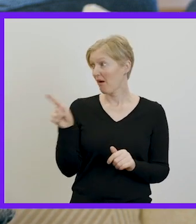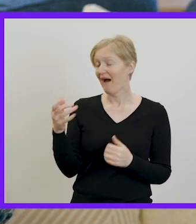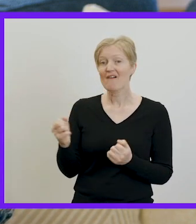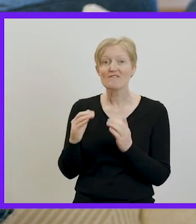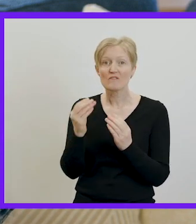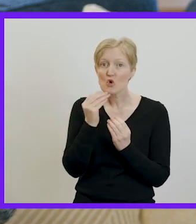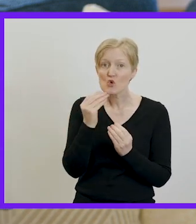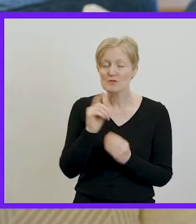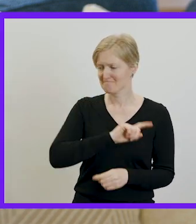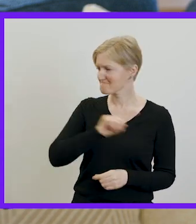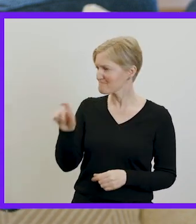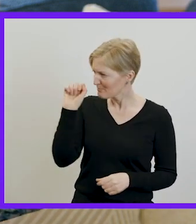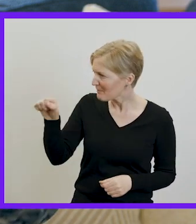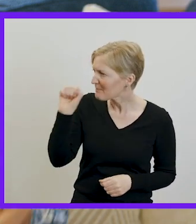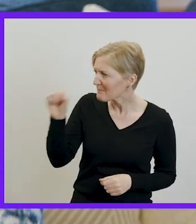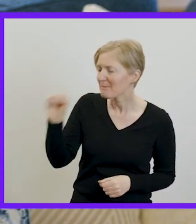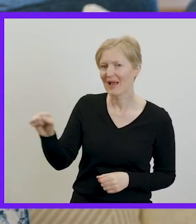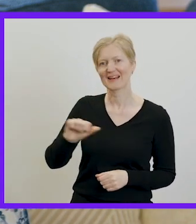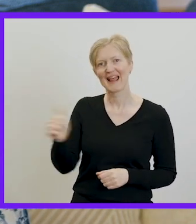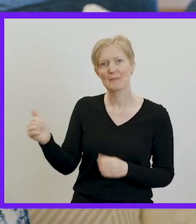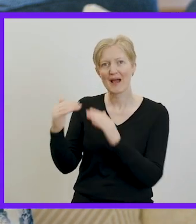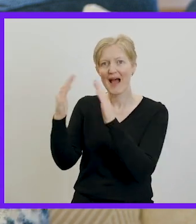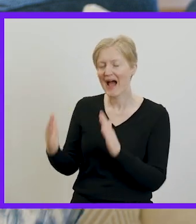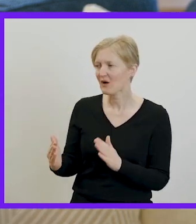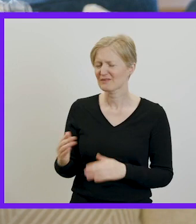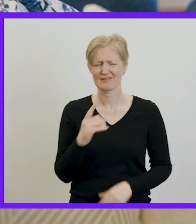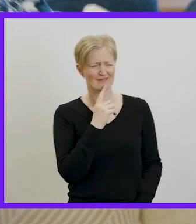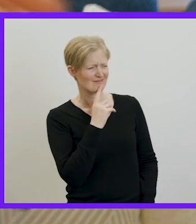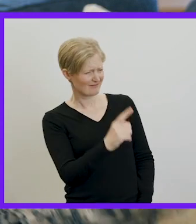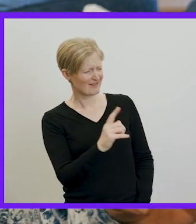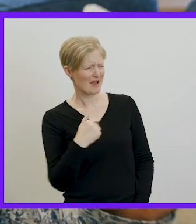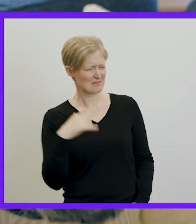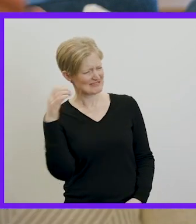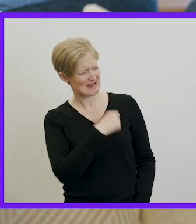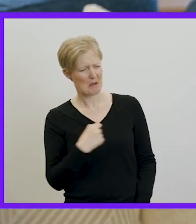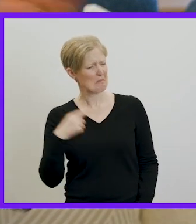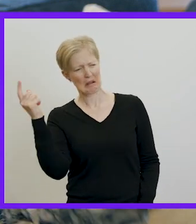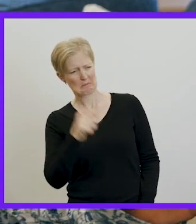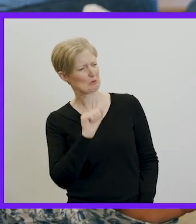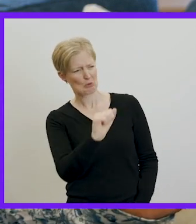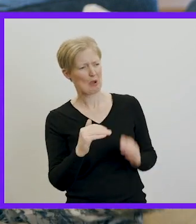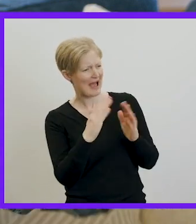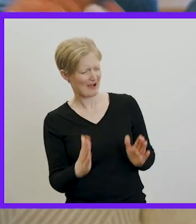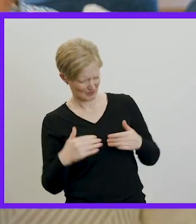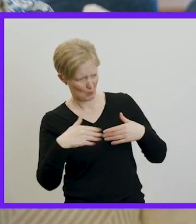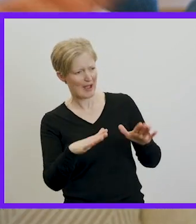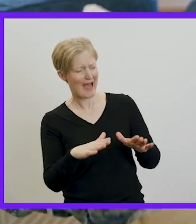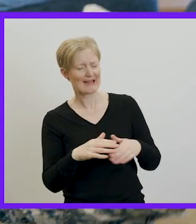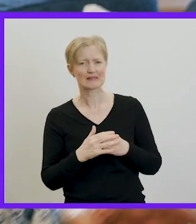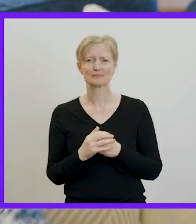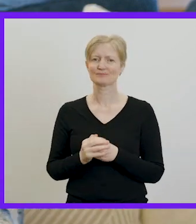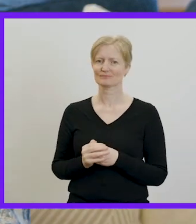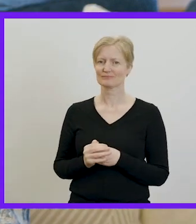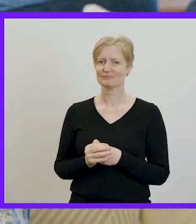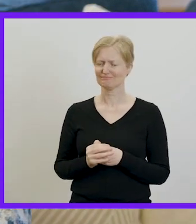food." So he goes across, bangs on the door of his neighbor. The neighbor says, "I'm asleep. I don't want to come to the door. Go